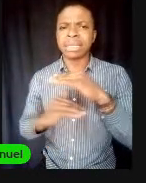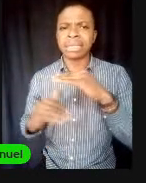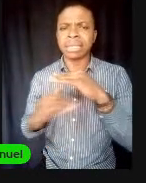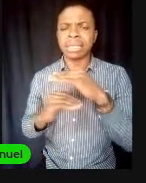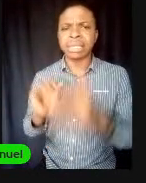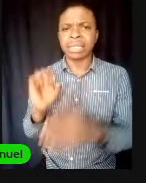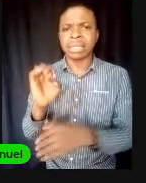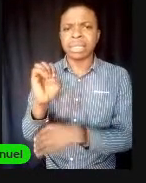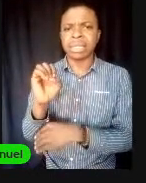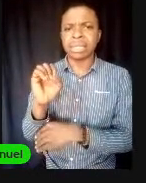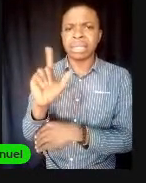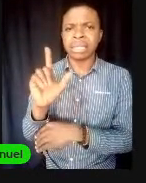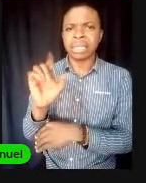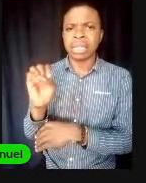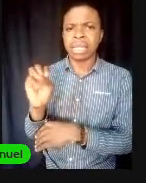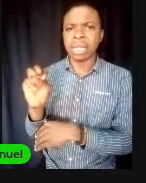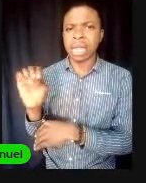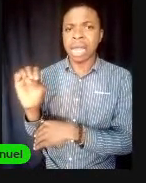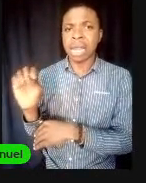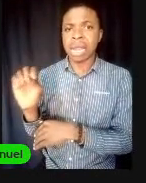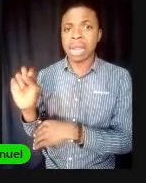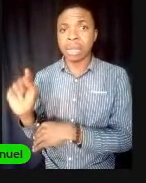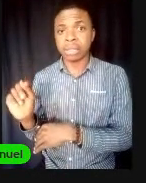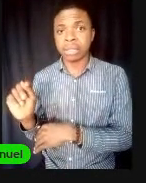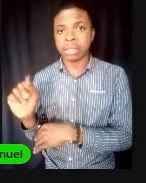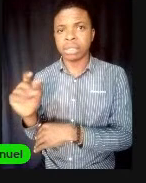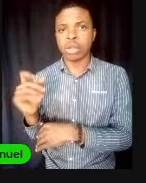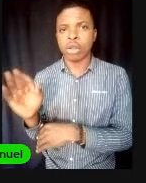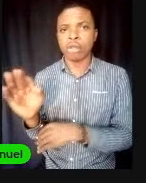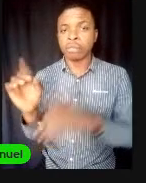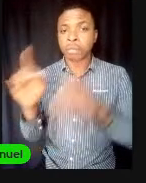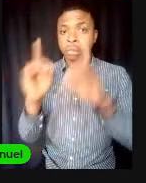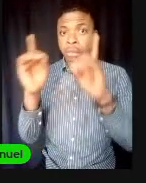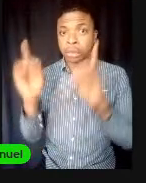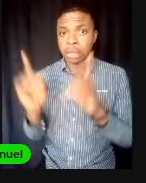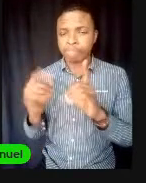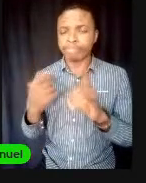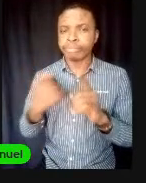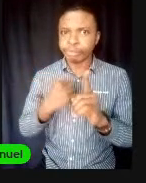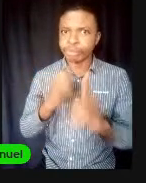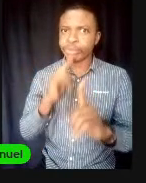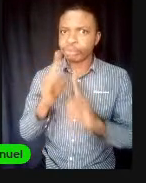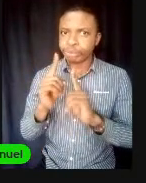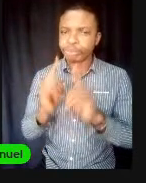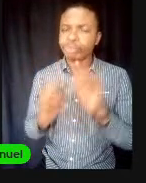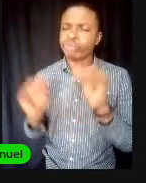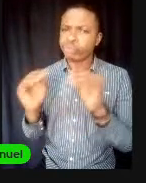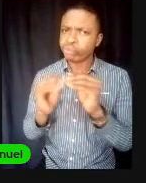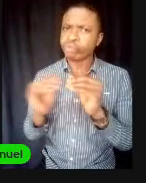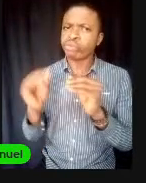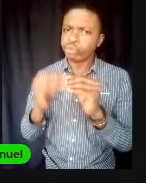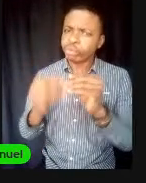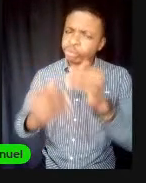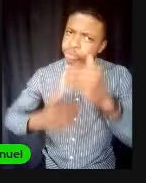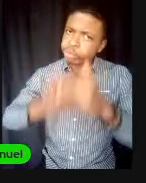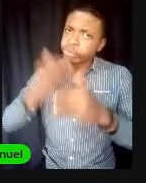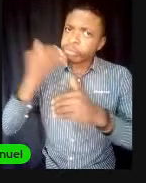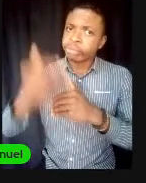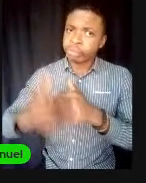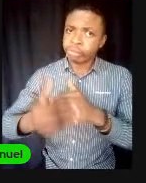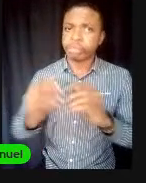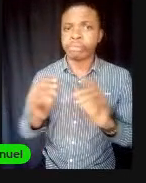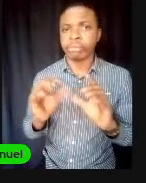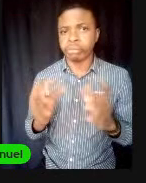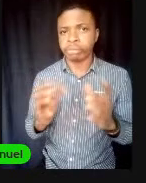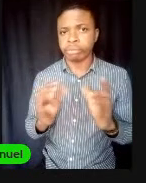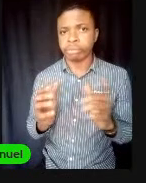In our next class, we'll talk on that. But these are the basic things. So this is a logo sample. This is a flyer for a business, a brand.